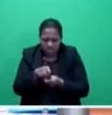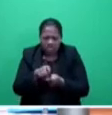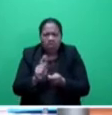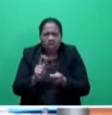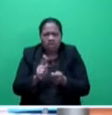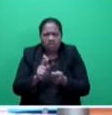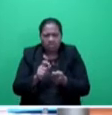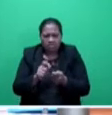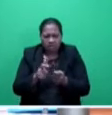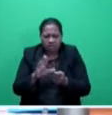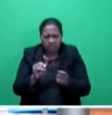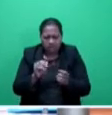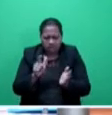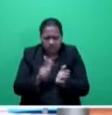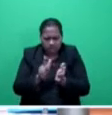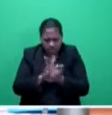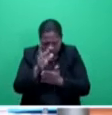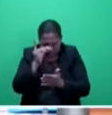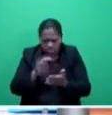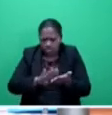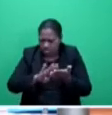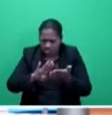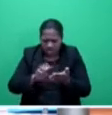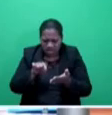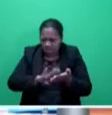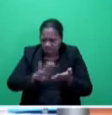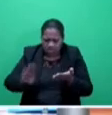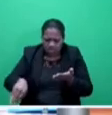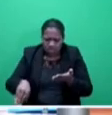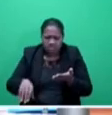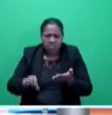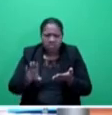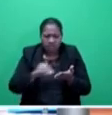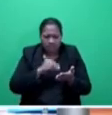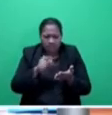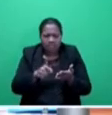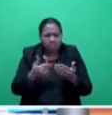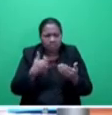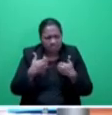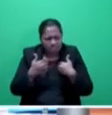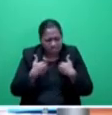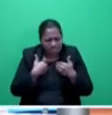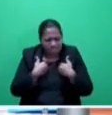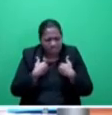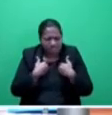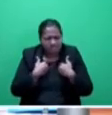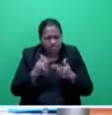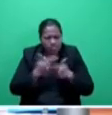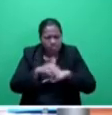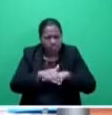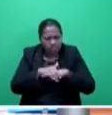the Dean of the School or Faculty of Law of USP and the Dean appointed by the Attorney General of a School or Faculty of Law of a university in Great